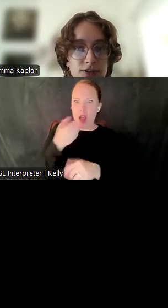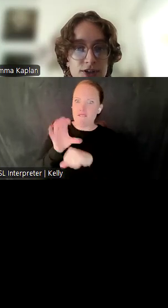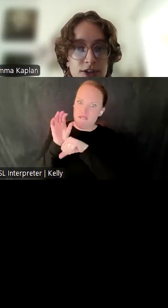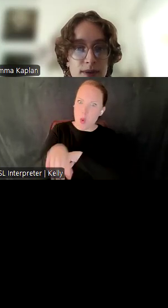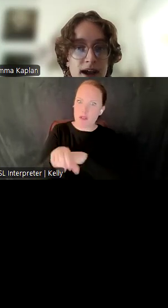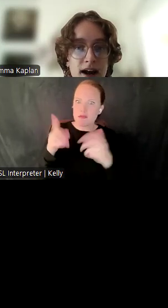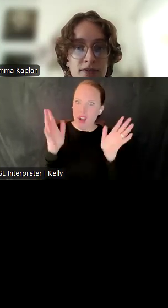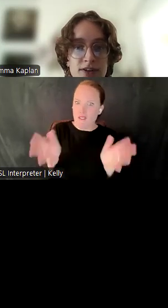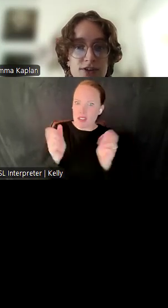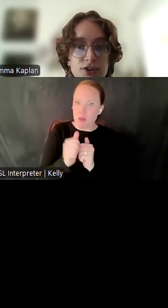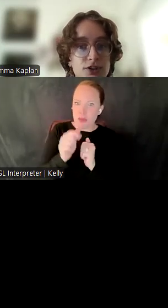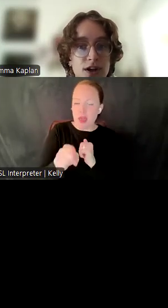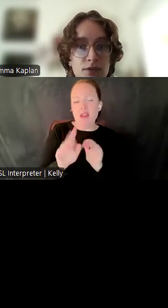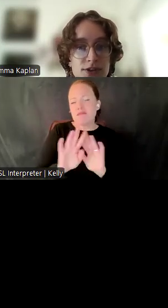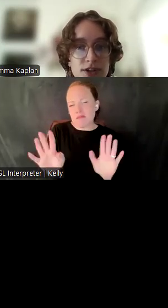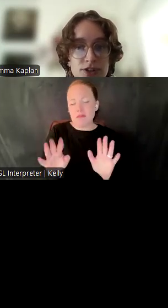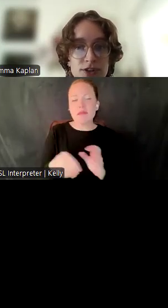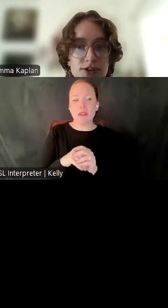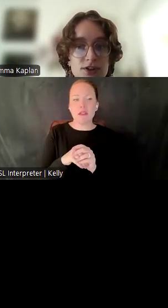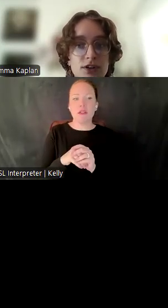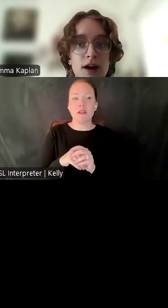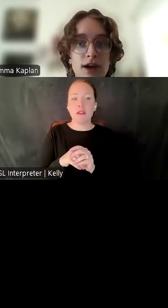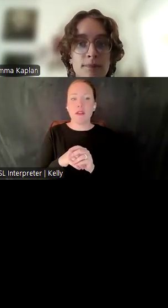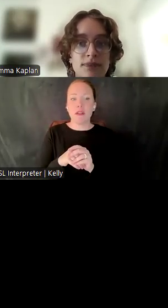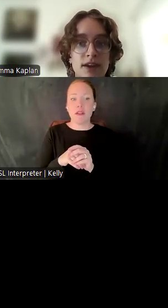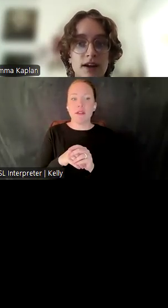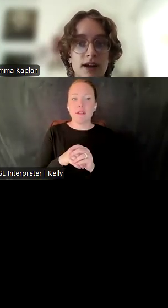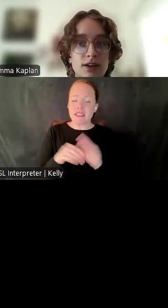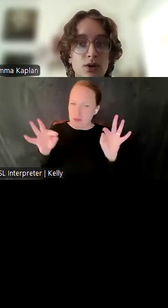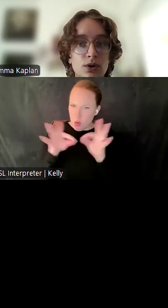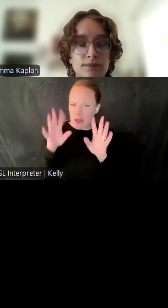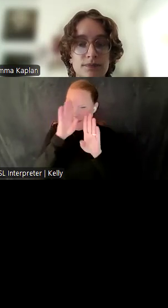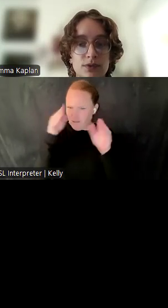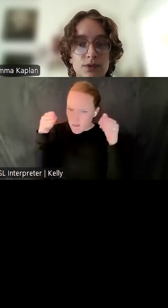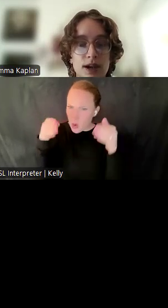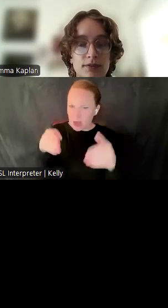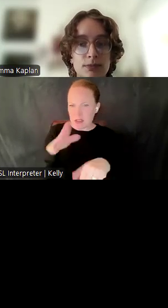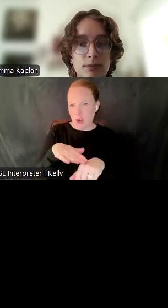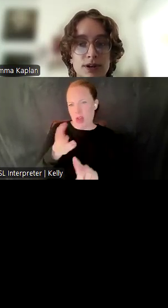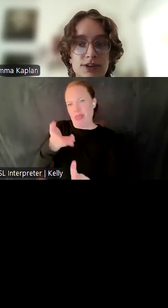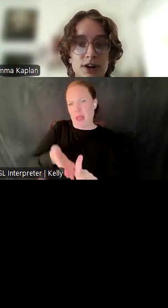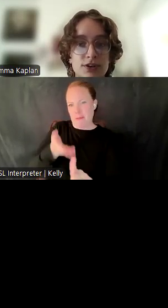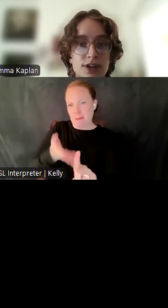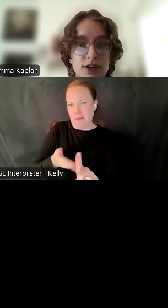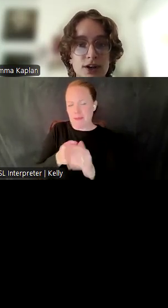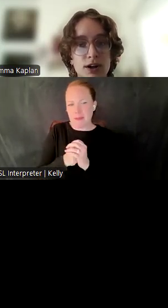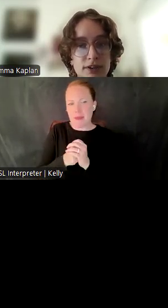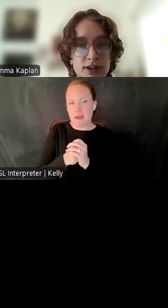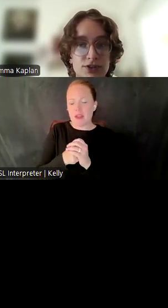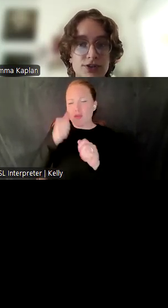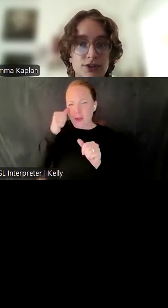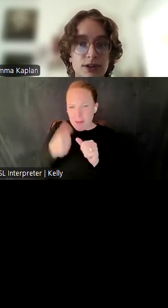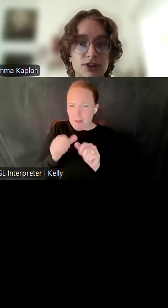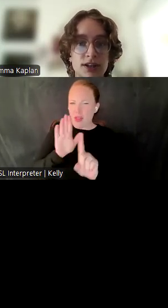And a suggestion that we have is to structure the conversation to center around them. And the goal we have to remember is to understand their